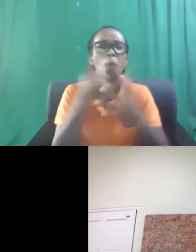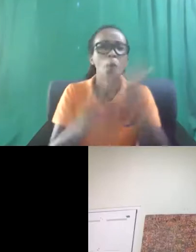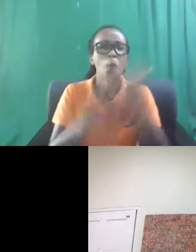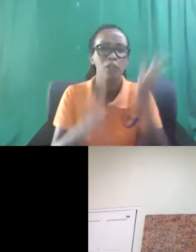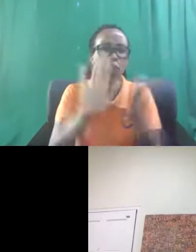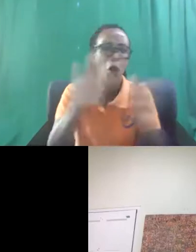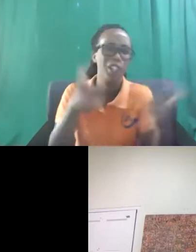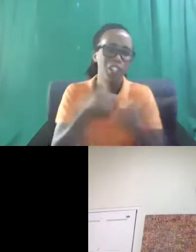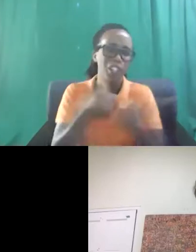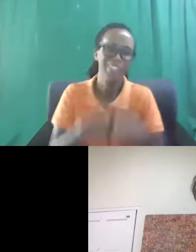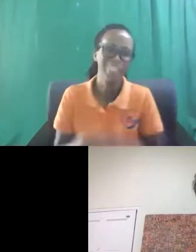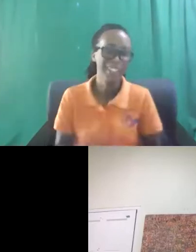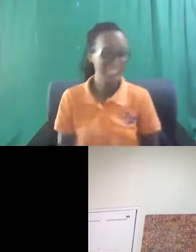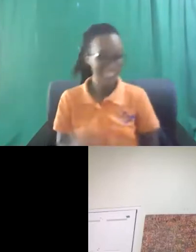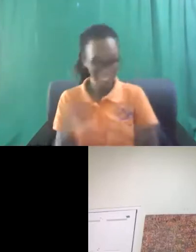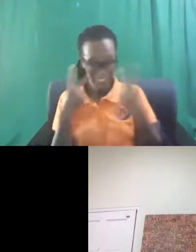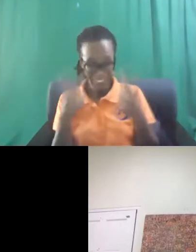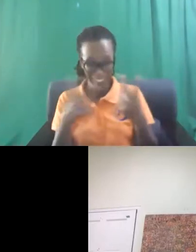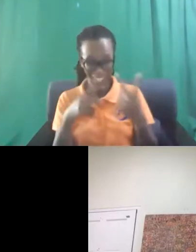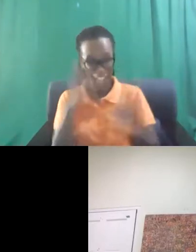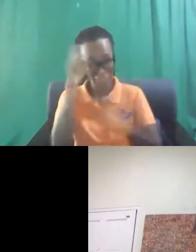obvious? Yeah.